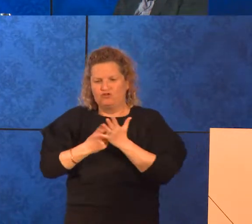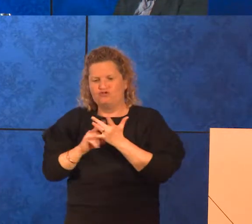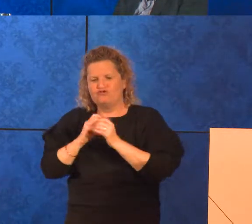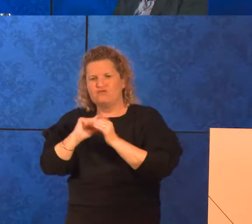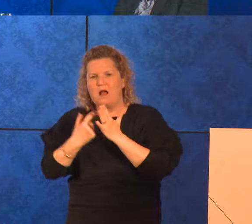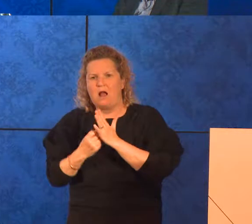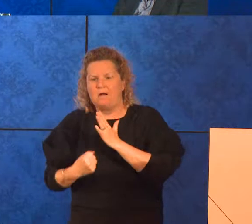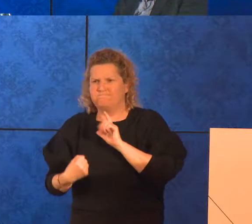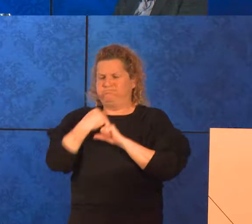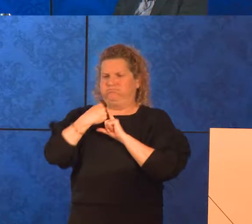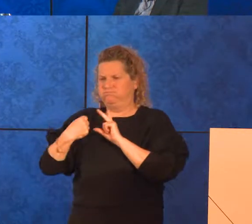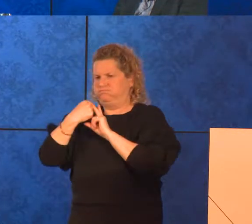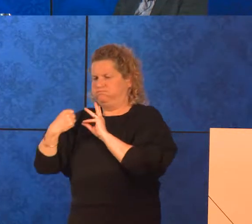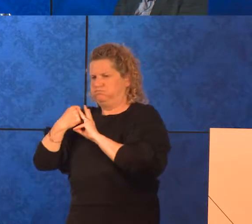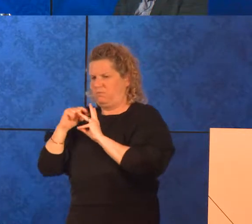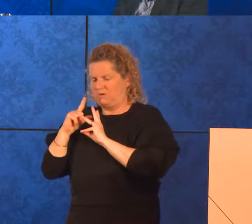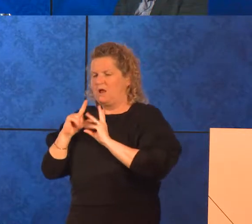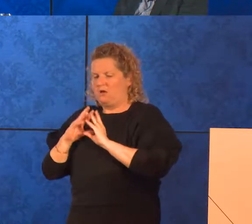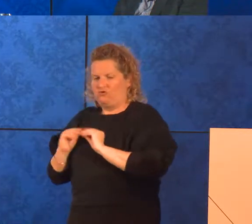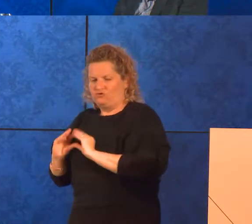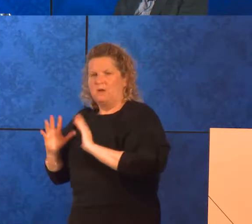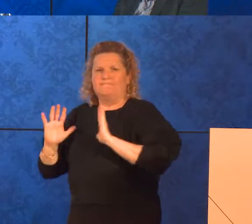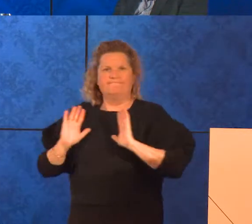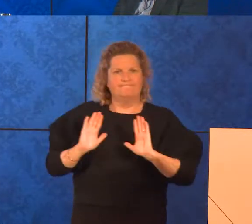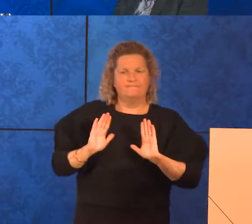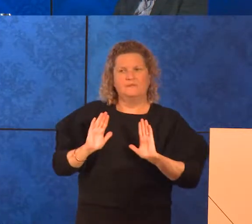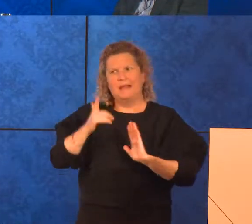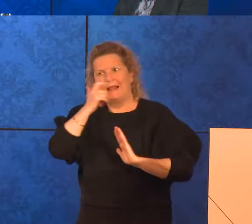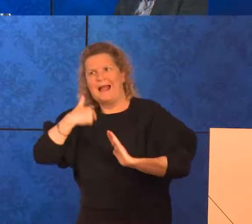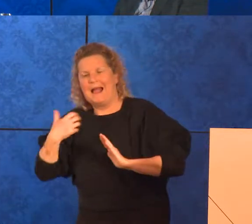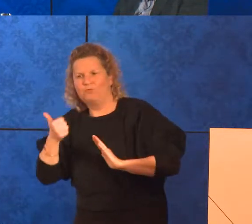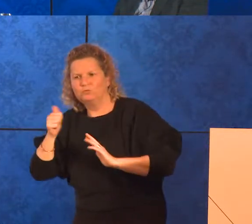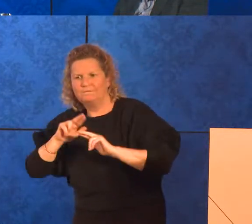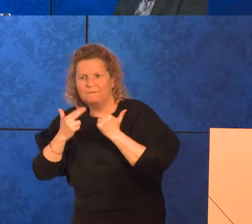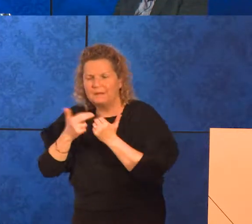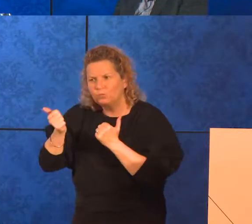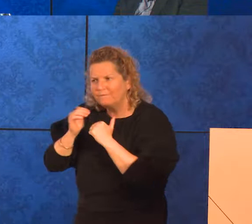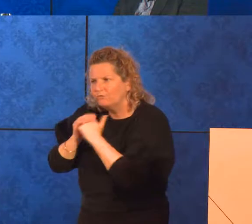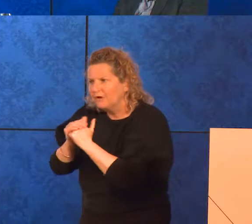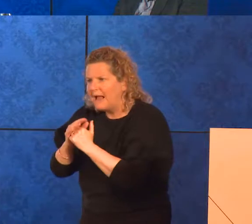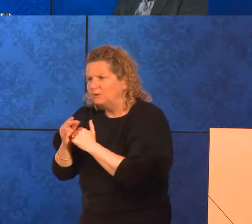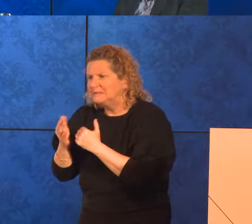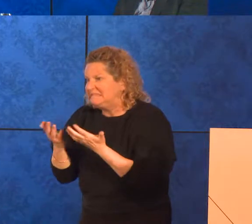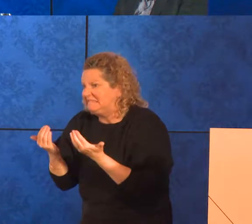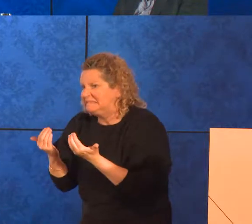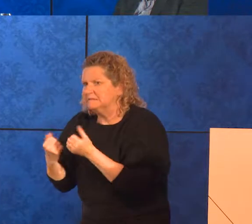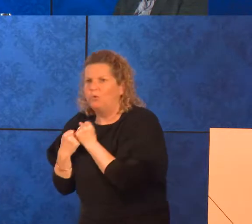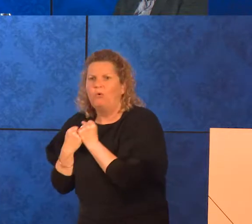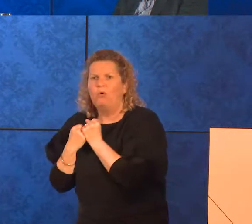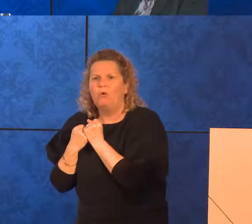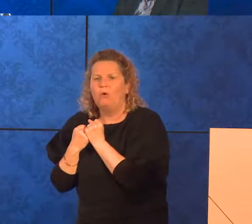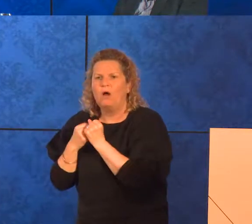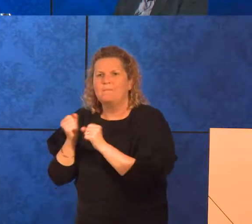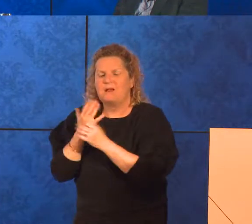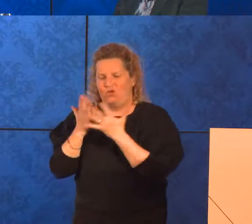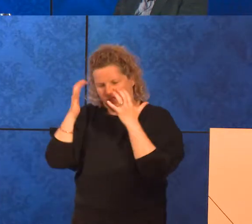But for me, I was very lucky. I've got a lot of good friends and family support I could draw on, making sure, that I didn't shut